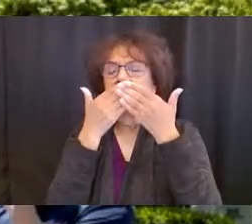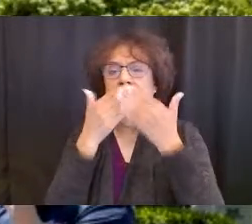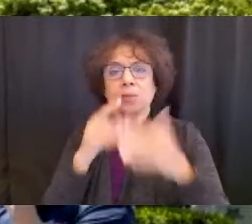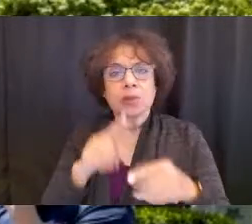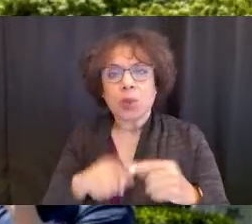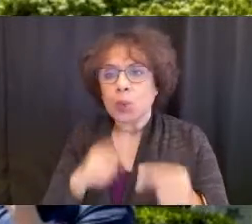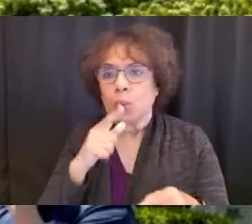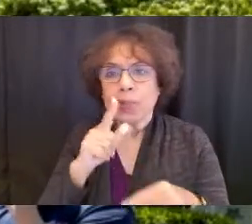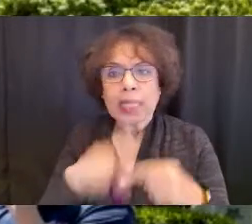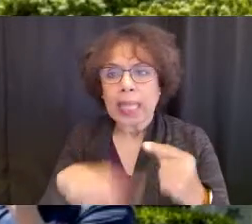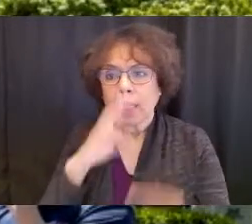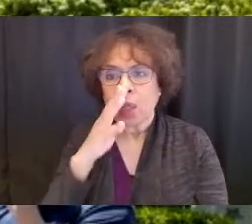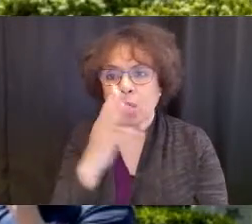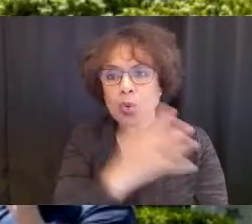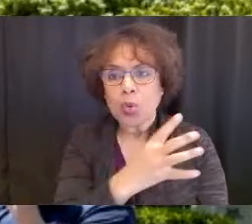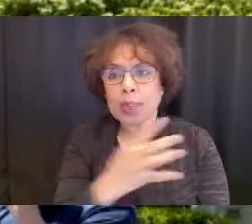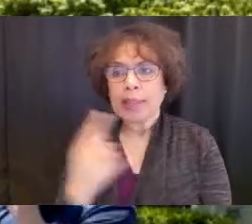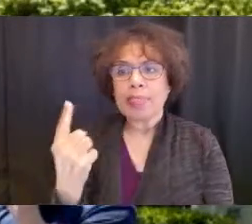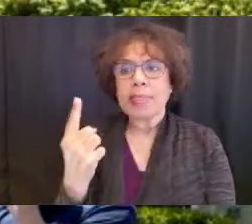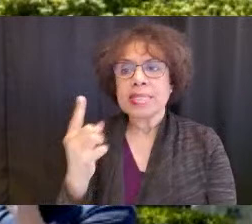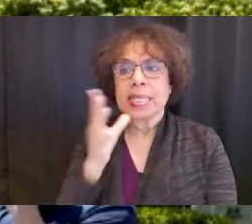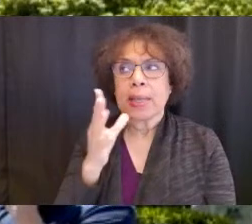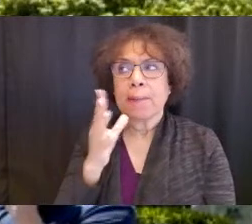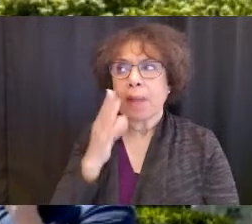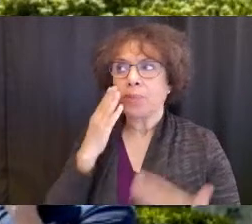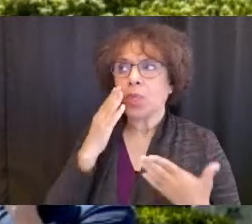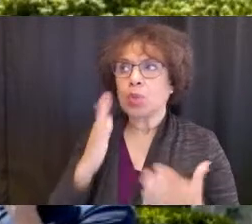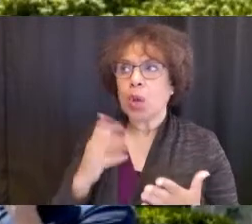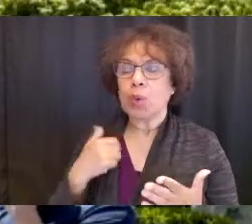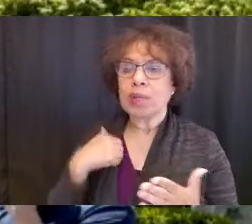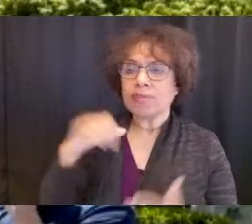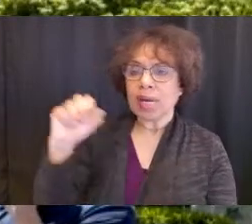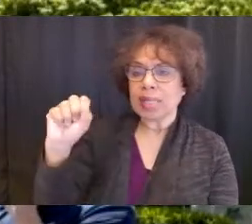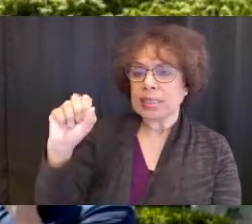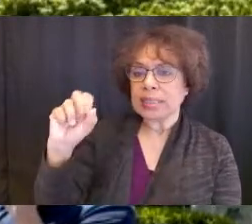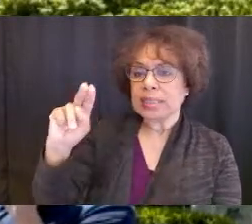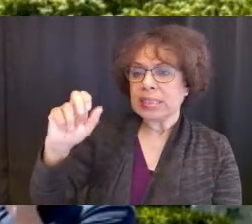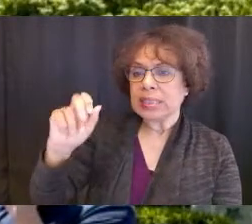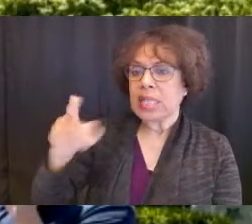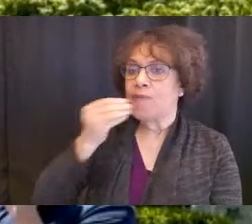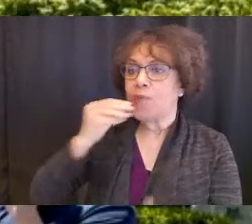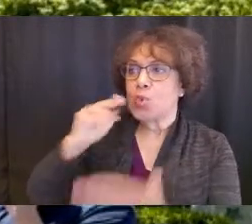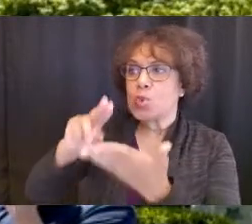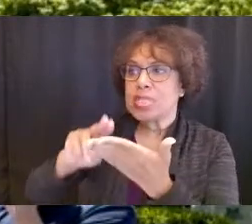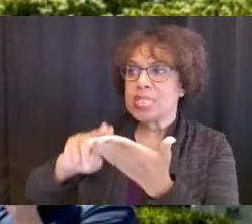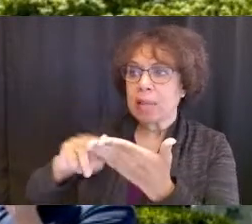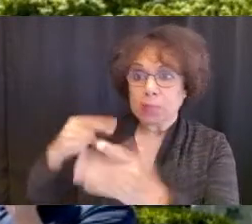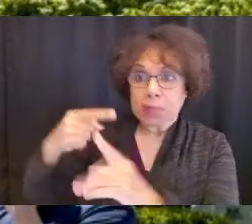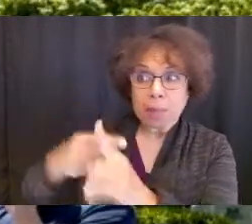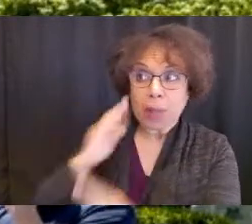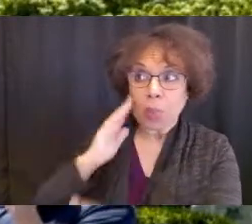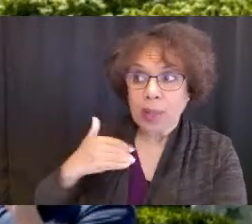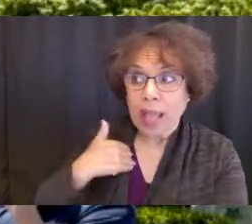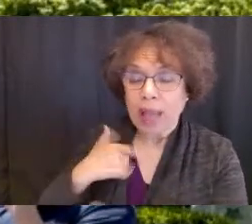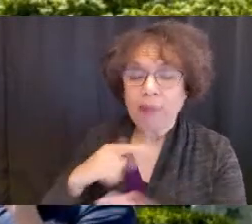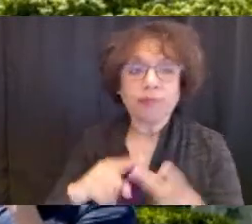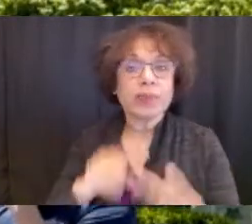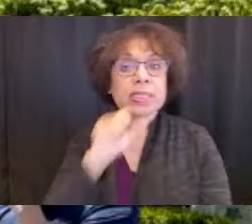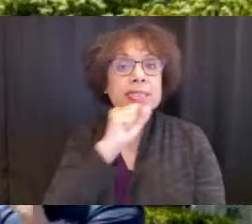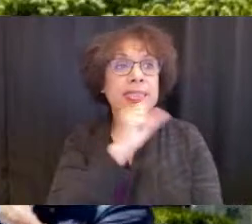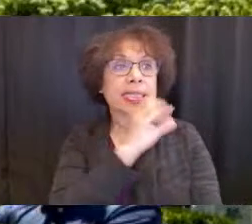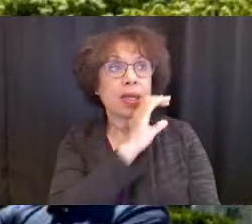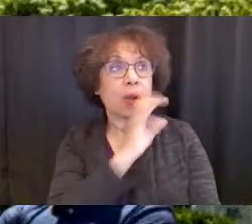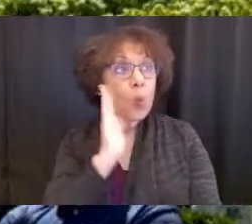it? The single mom who doesn't know if her SNAP benefits will be there next month. The senior who doesn't know if his